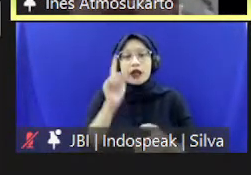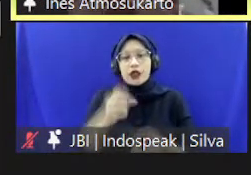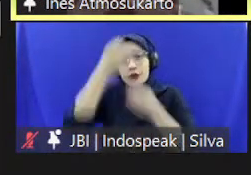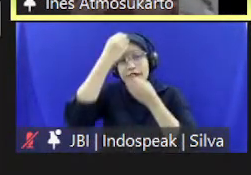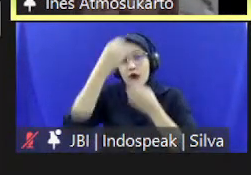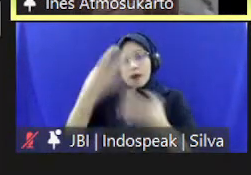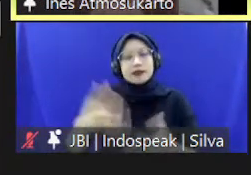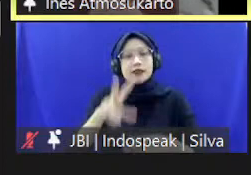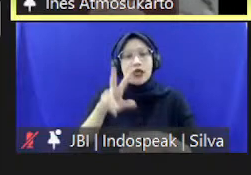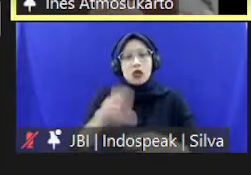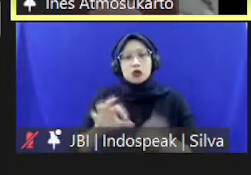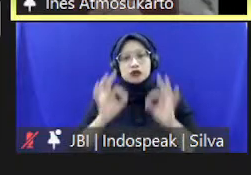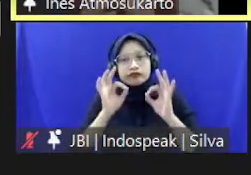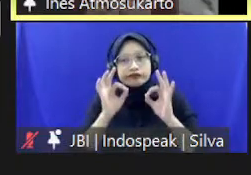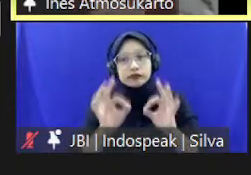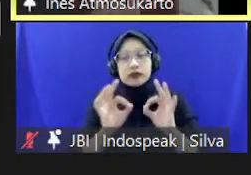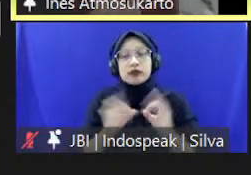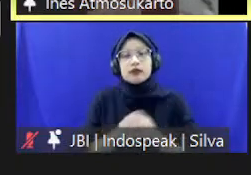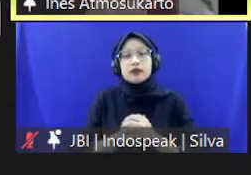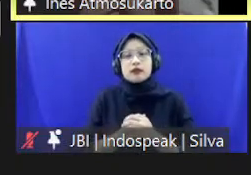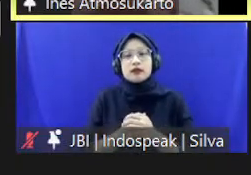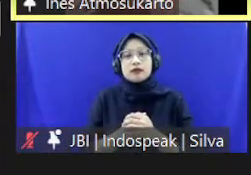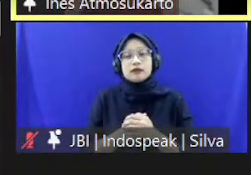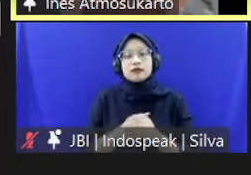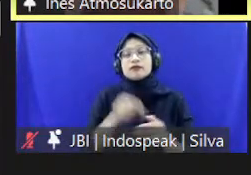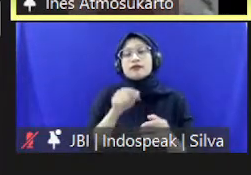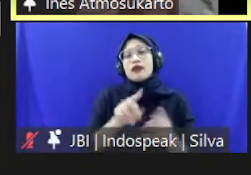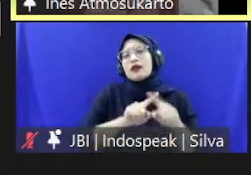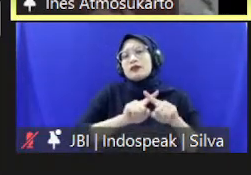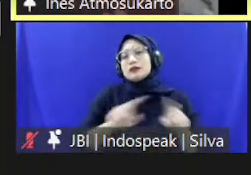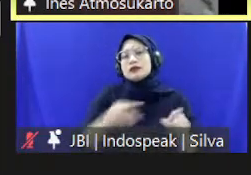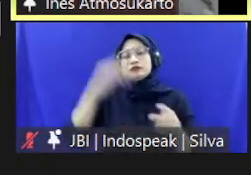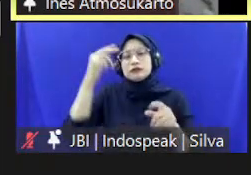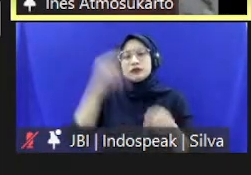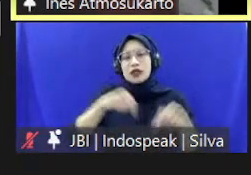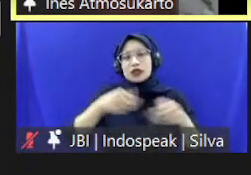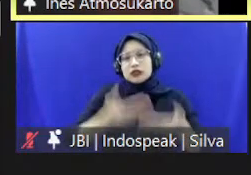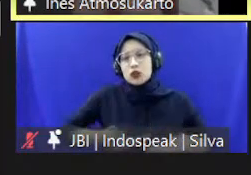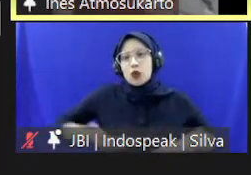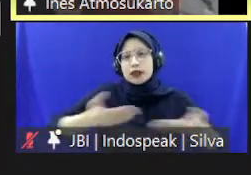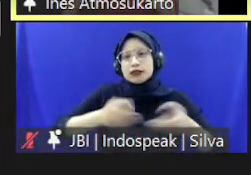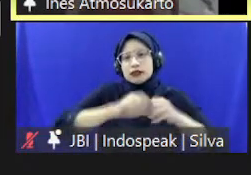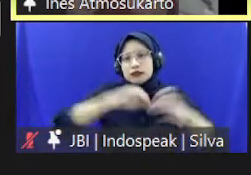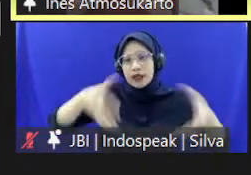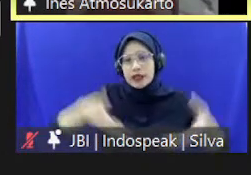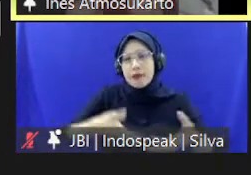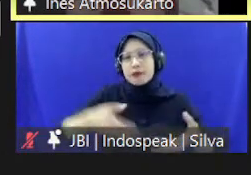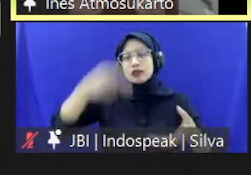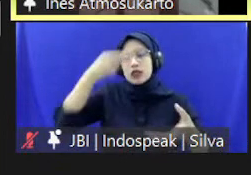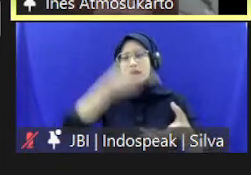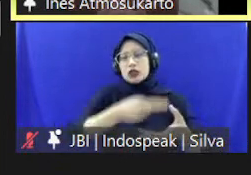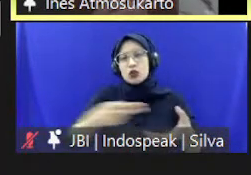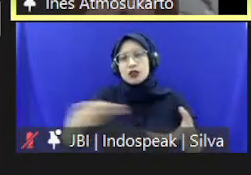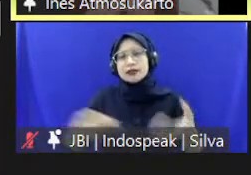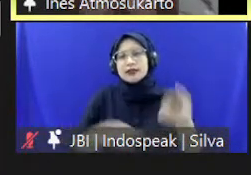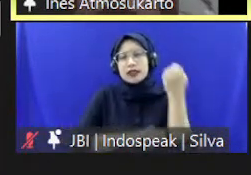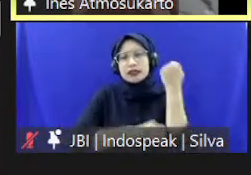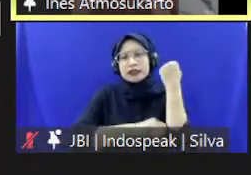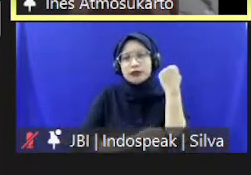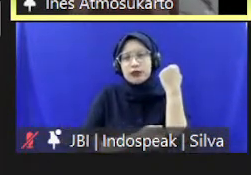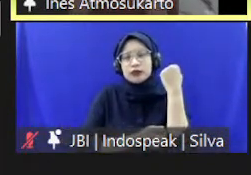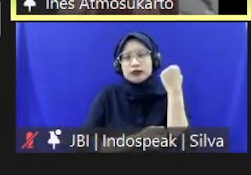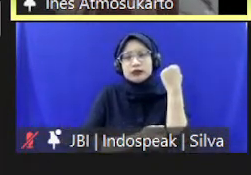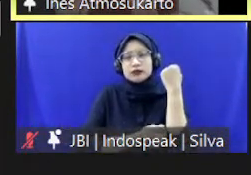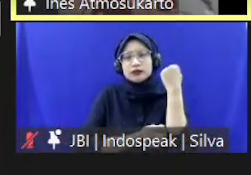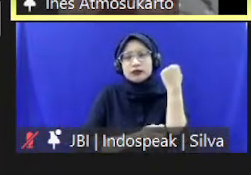this puts Indonesia at a disadvantage. In a pandemic situation, the response needs to be driven, needs